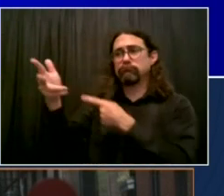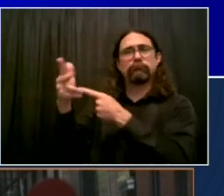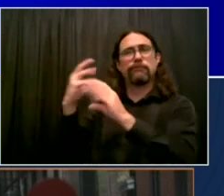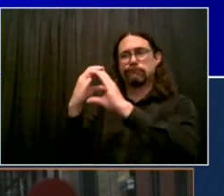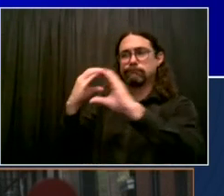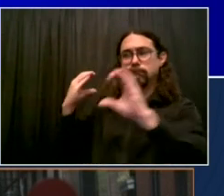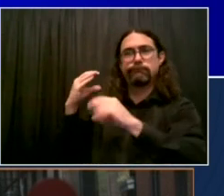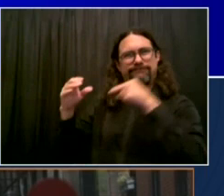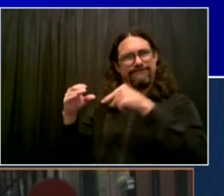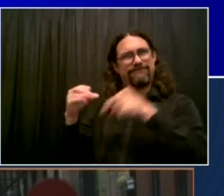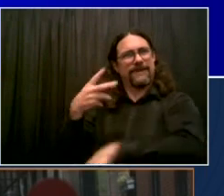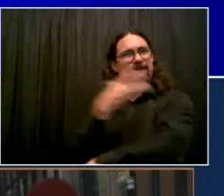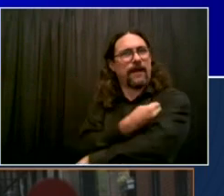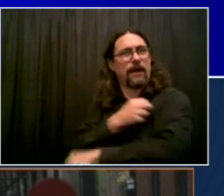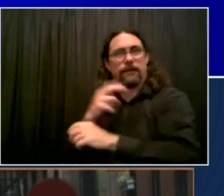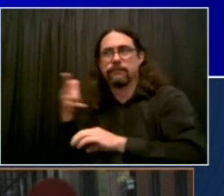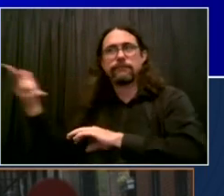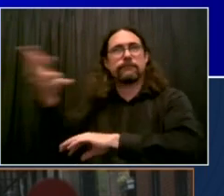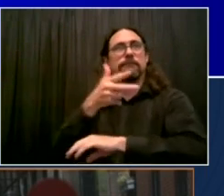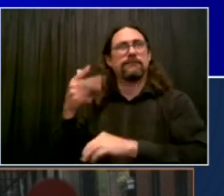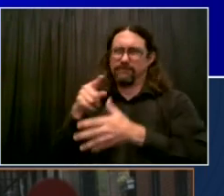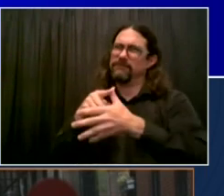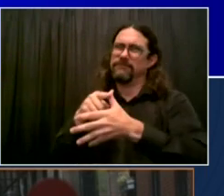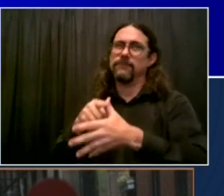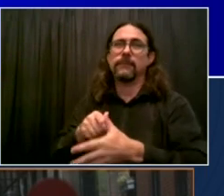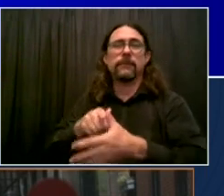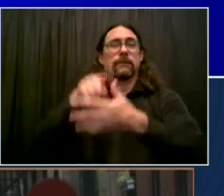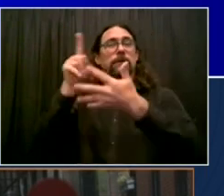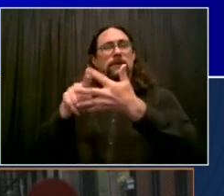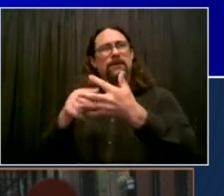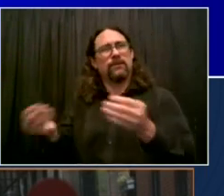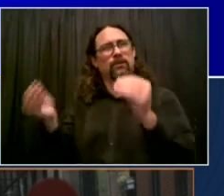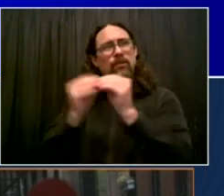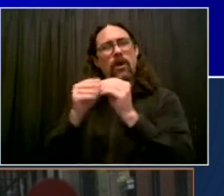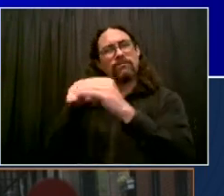door-to-door canvassers, and deliver in-home vaccine services to anyone who asks for it.